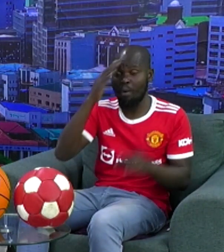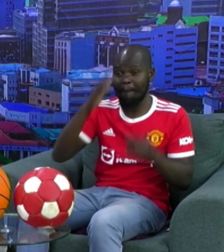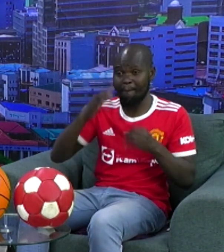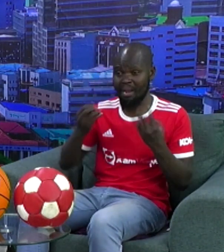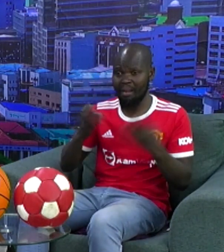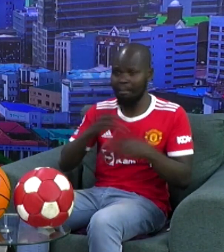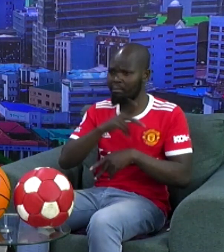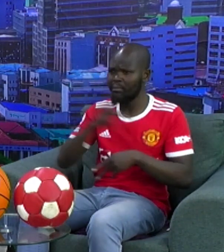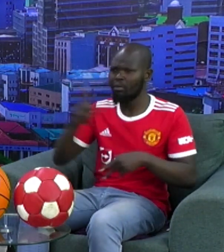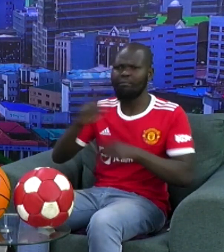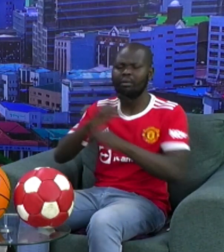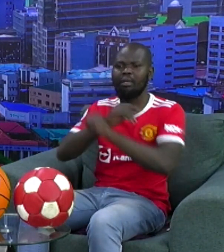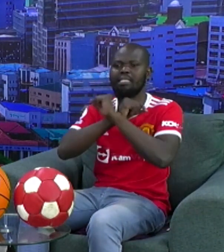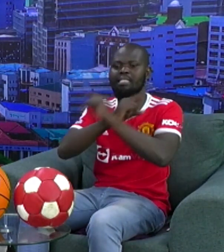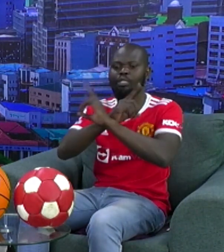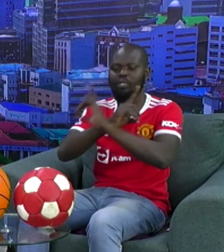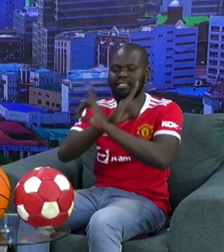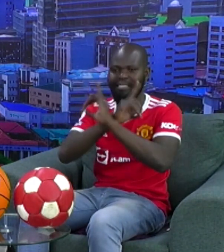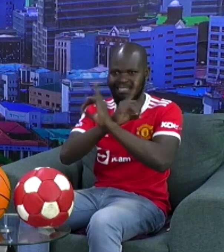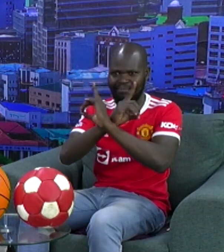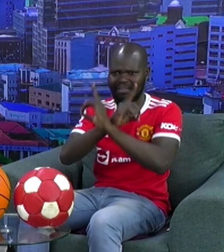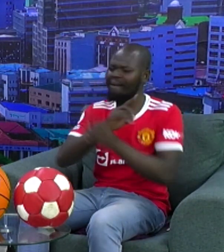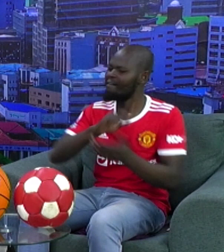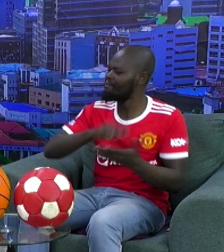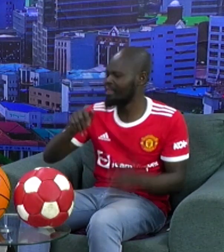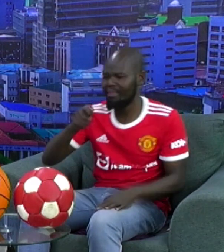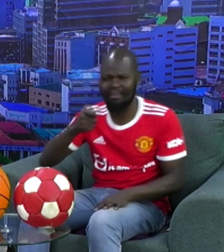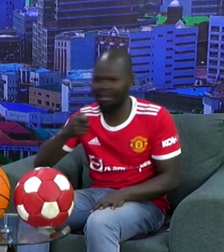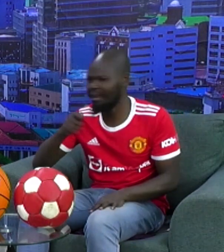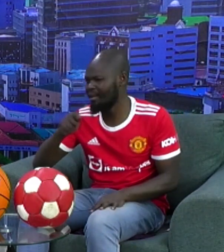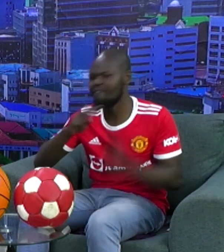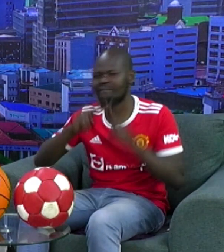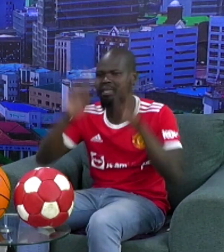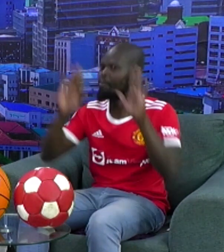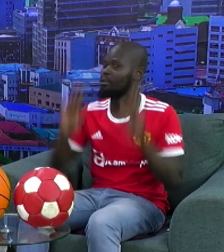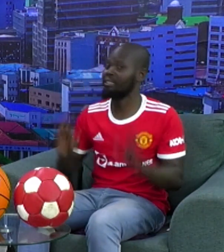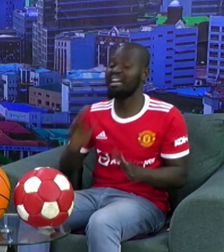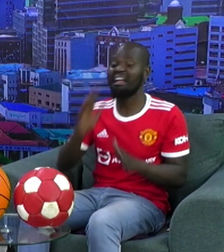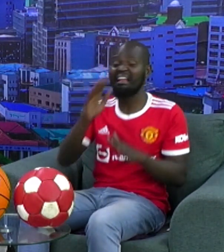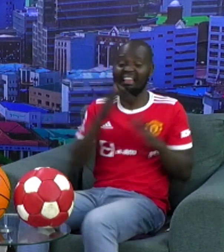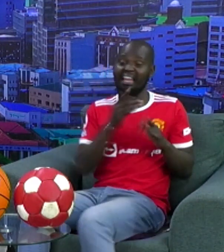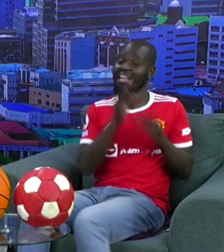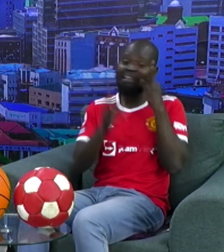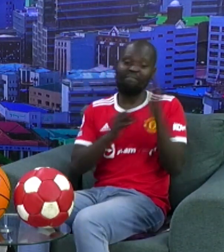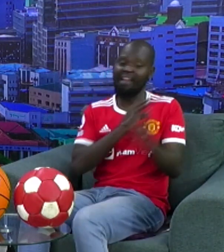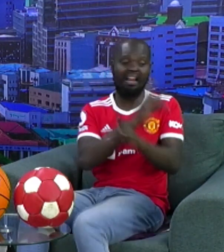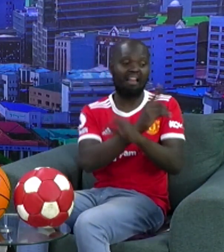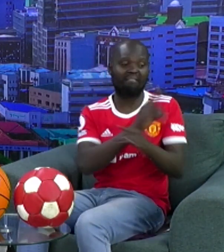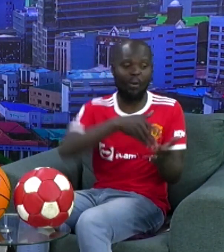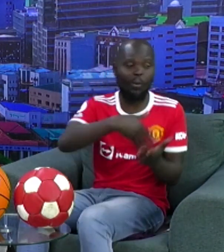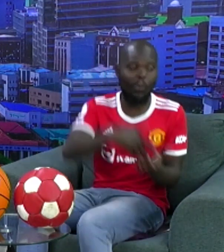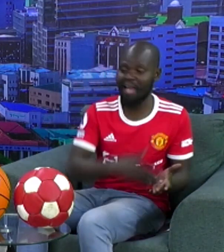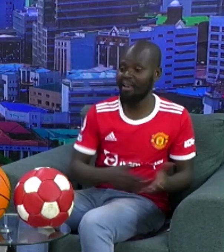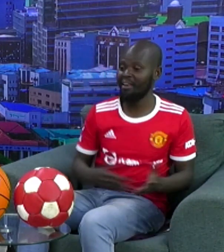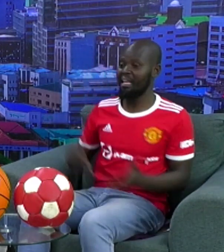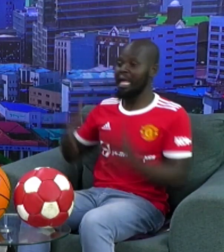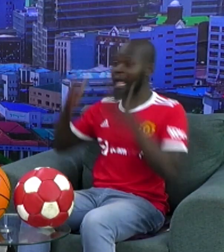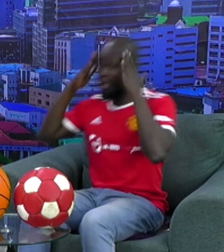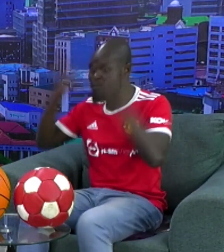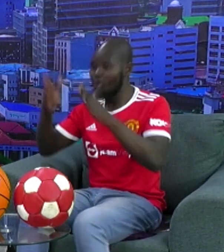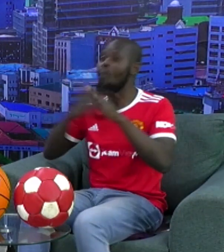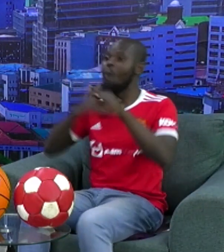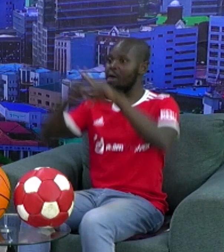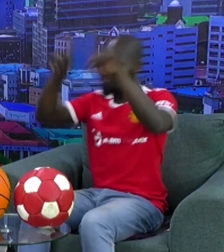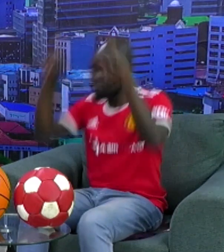the game. The defense is good, because the defense is the key and is really important in the game. If the defense